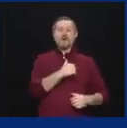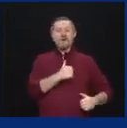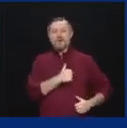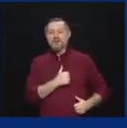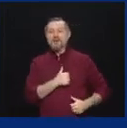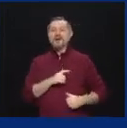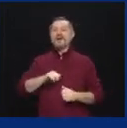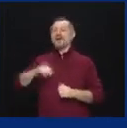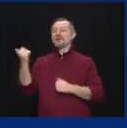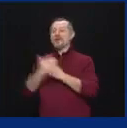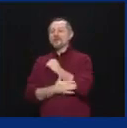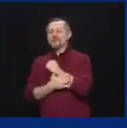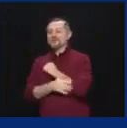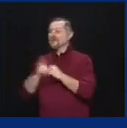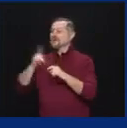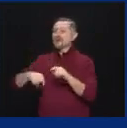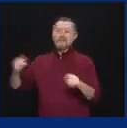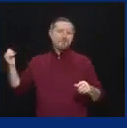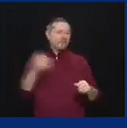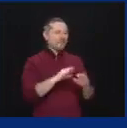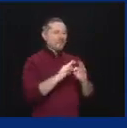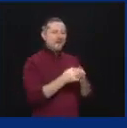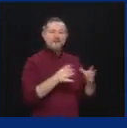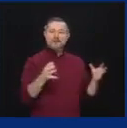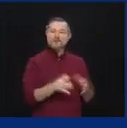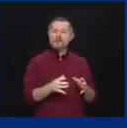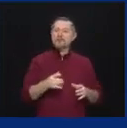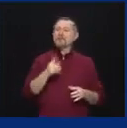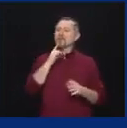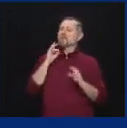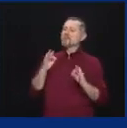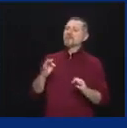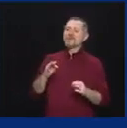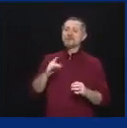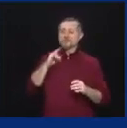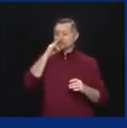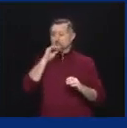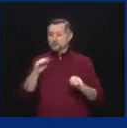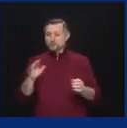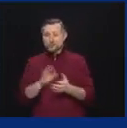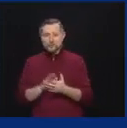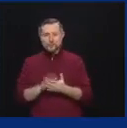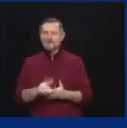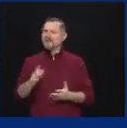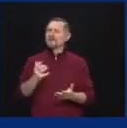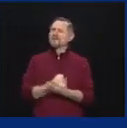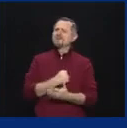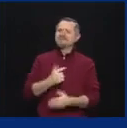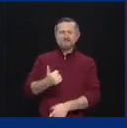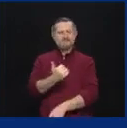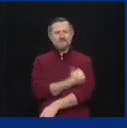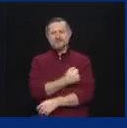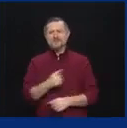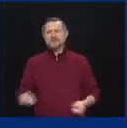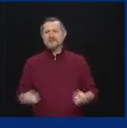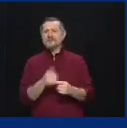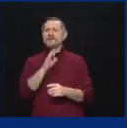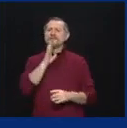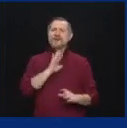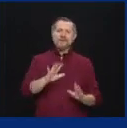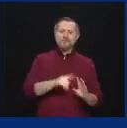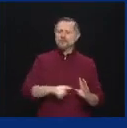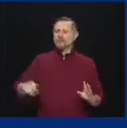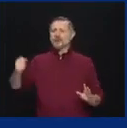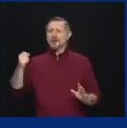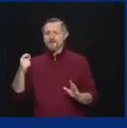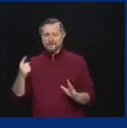their families this holiday season. So it's a perfect time while the kids are off school to get them vaccinated as well, the 5 to 11-year-olds, and I know that's